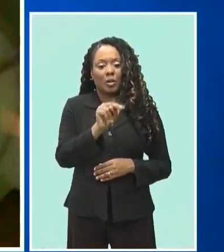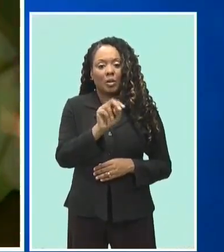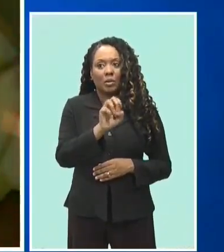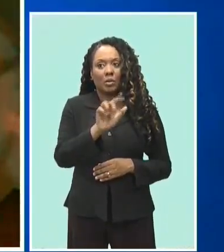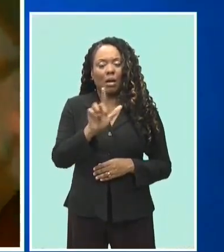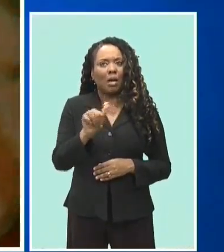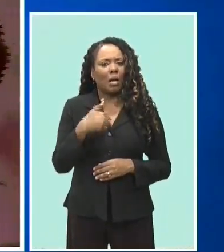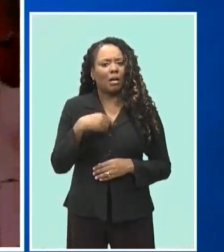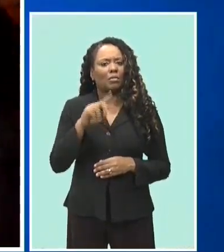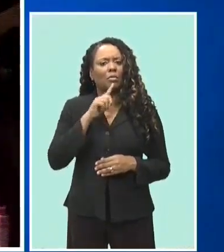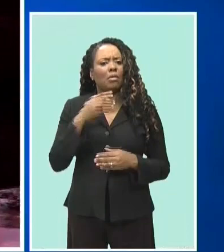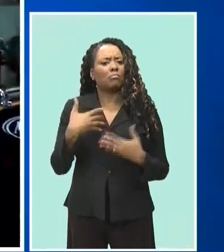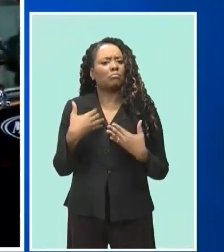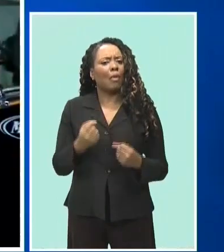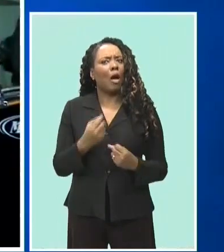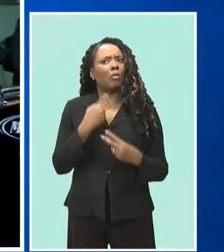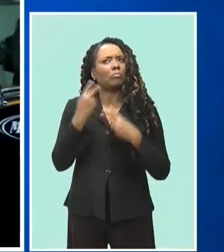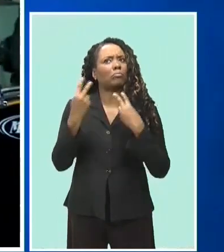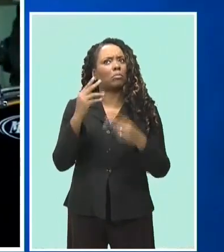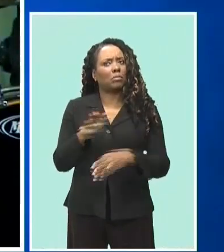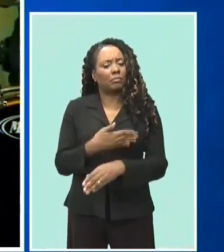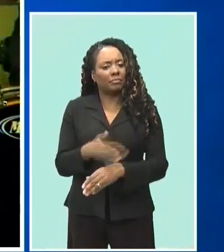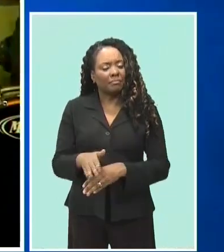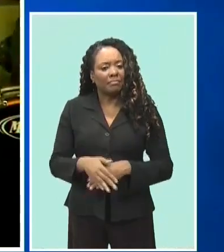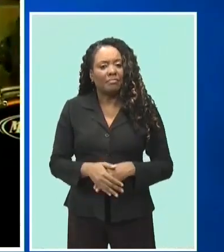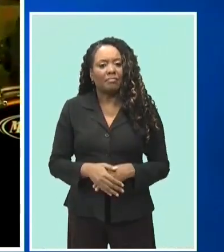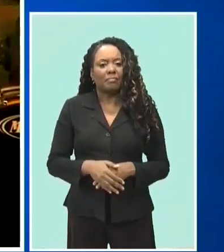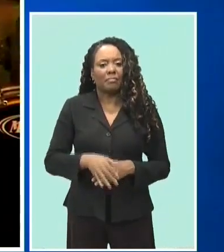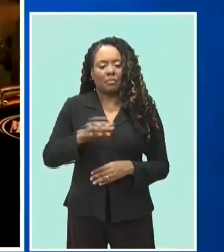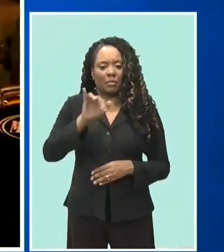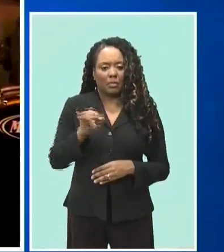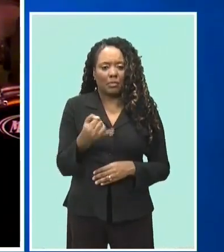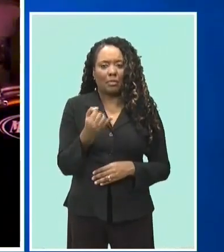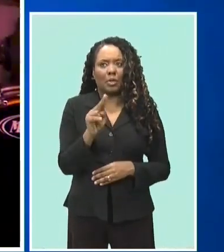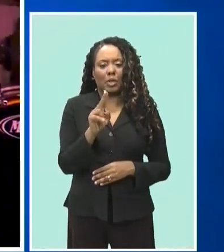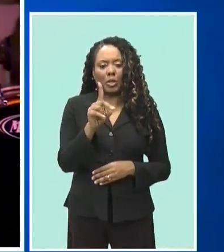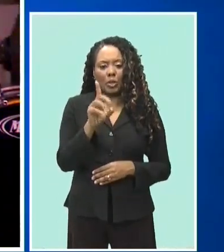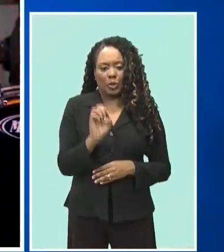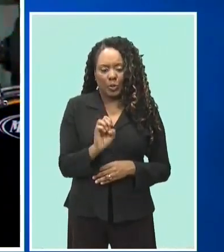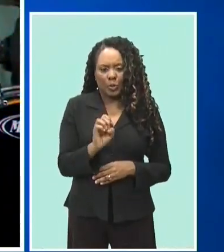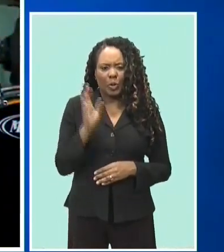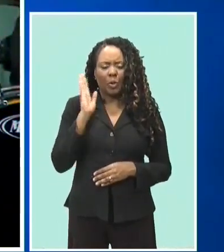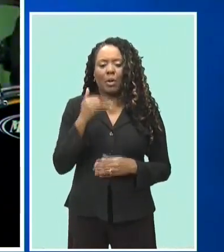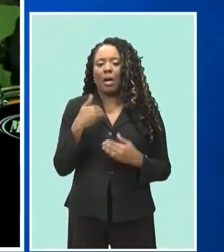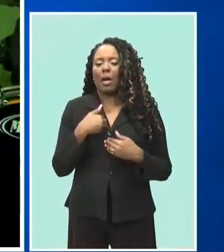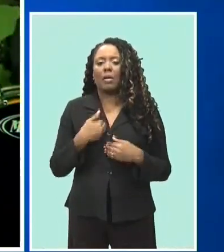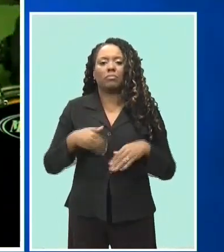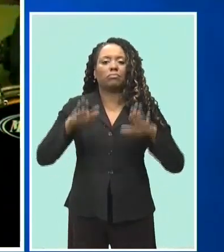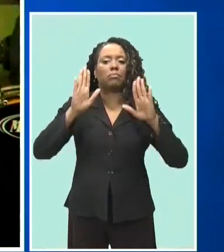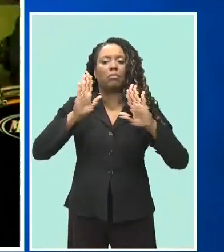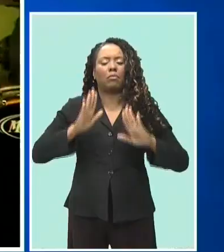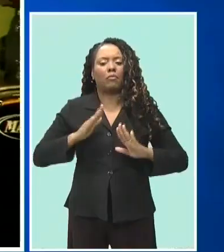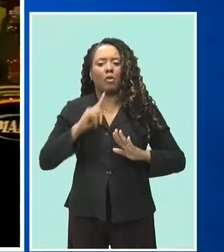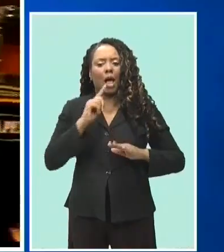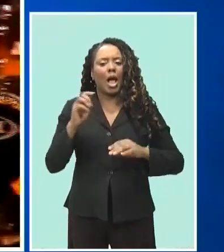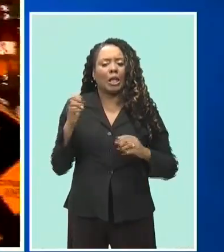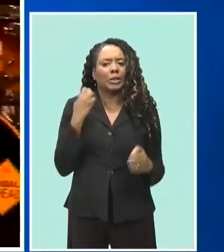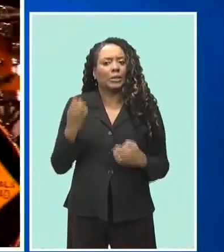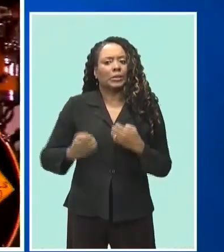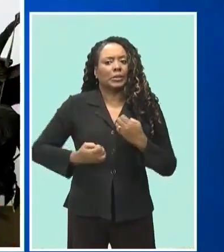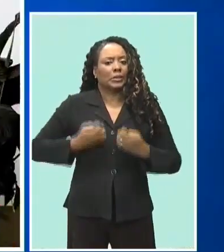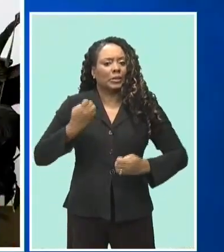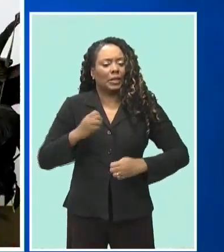crowd with her vocal ability. Jude is no newcomer to the final stage and will put down one of his trademark high-energy